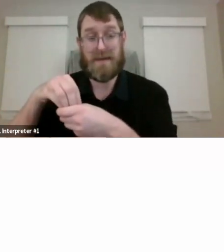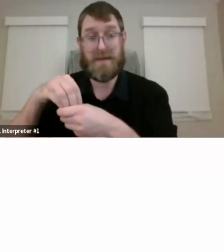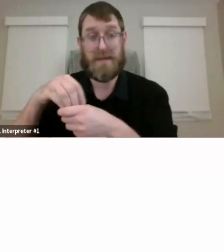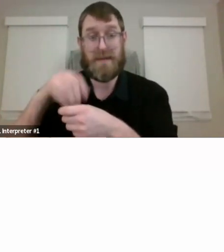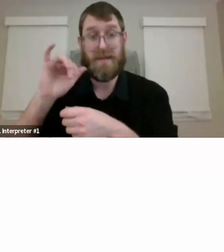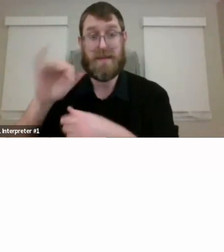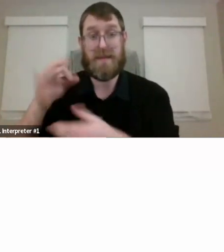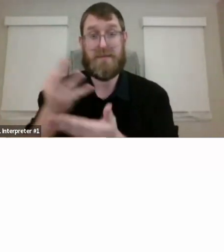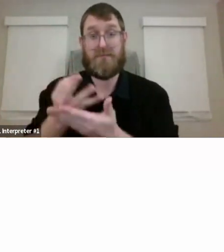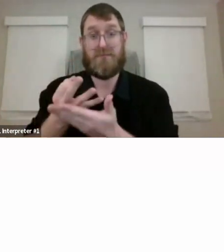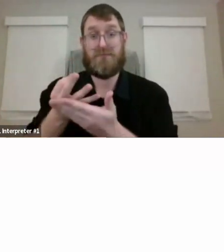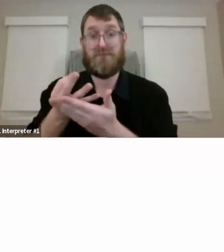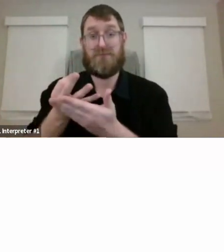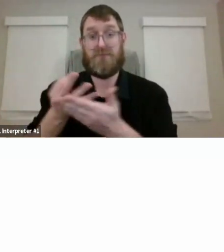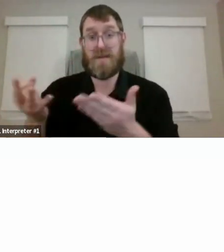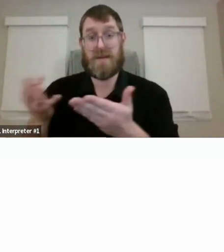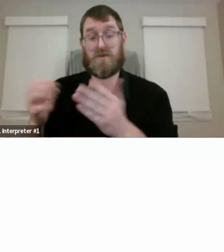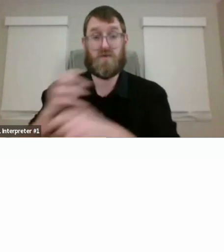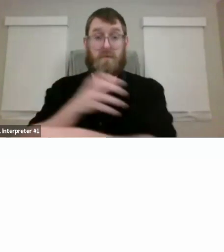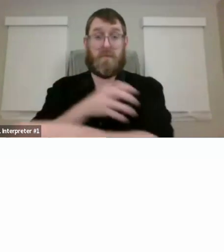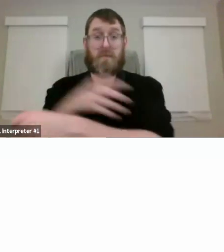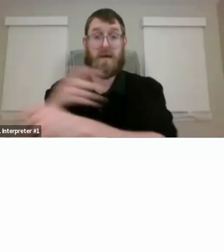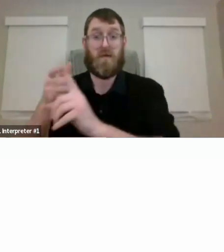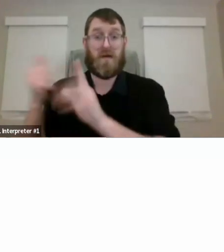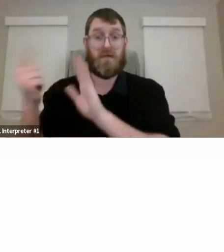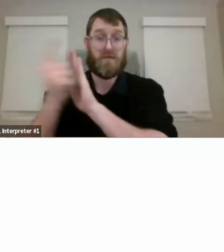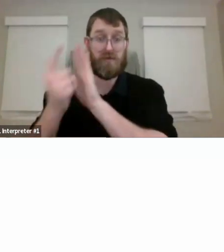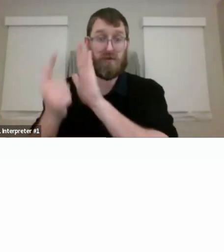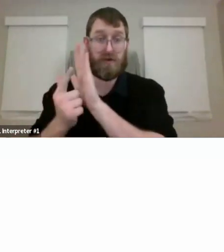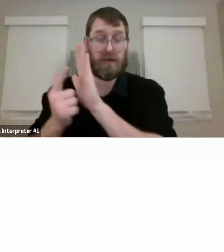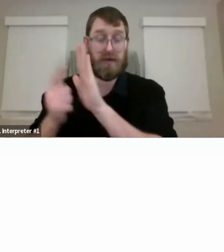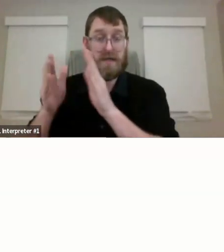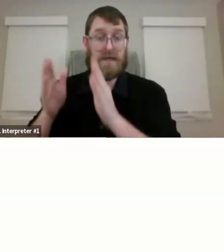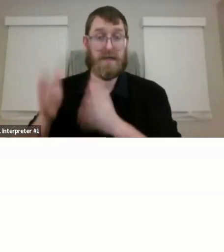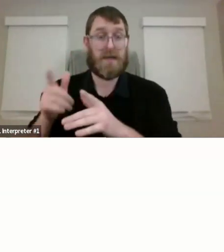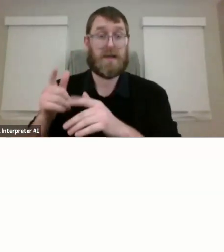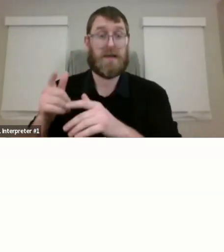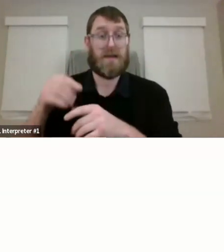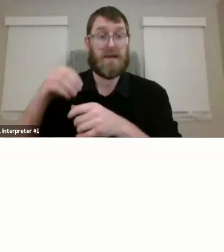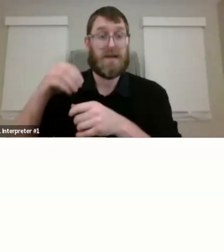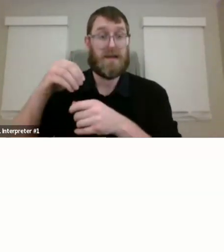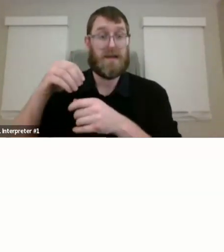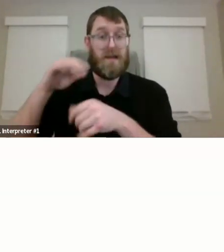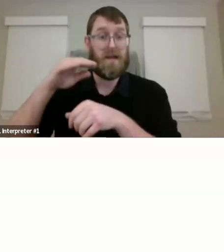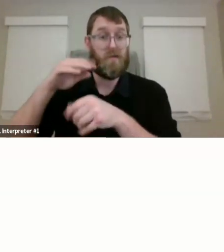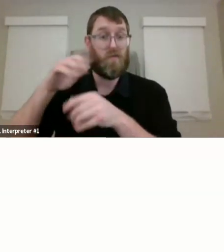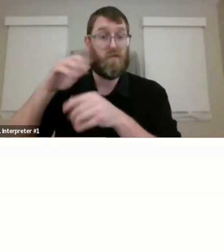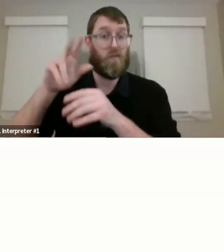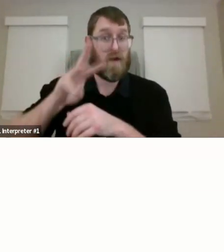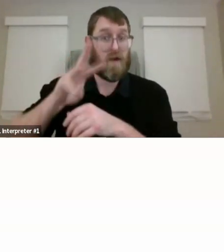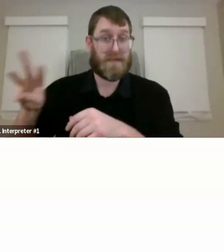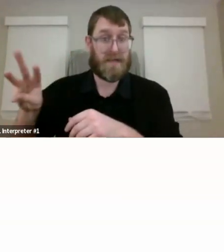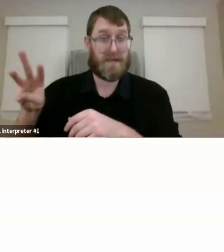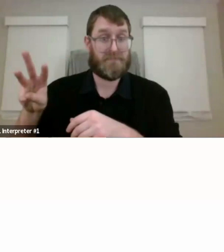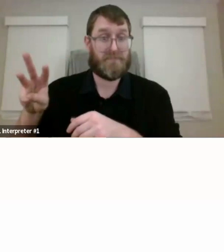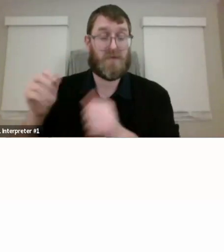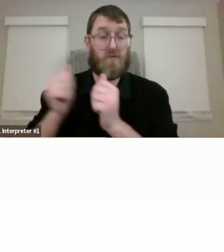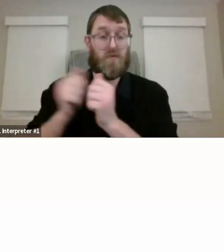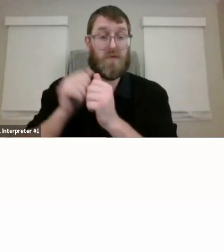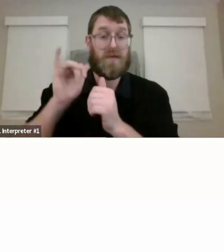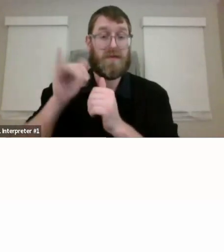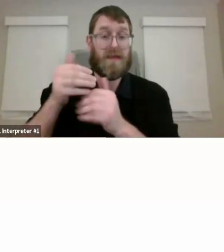financial power of attorney law or on the Attorney General's website. So with the advanced